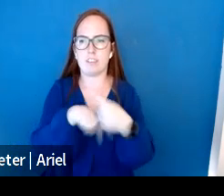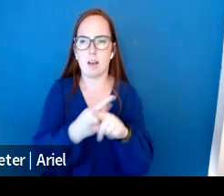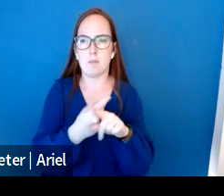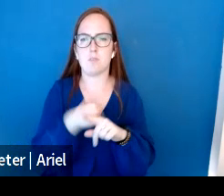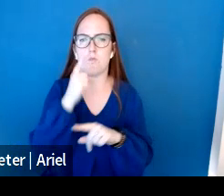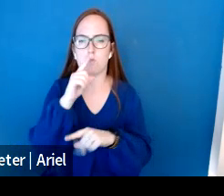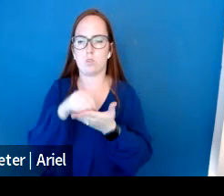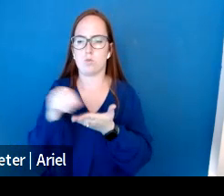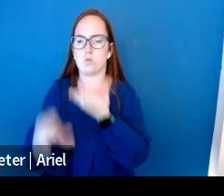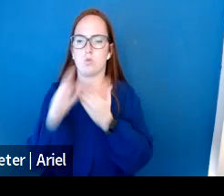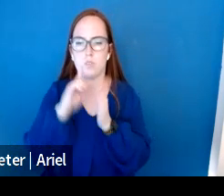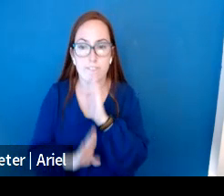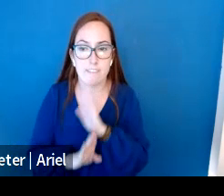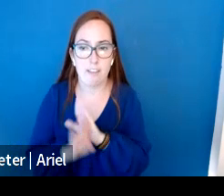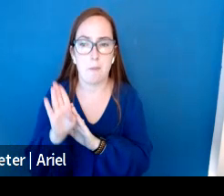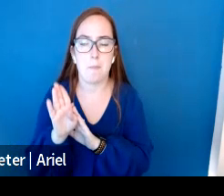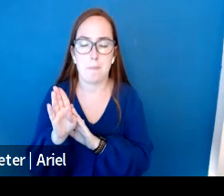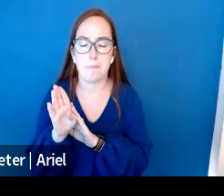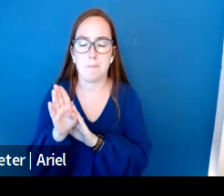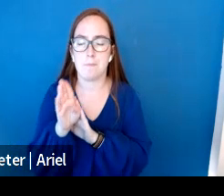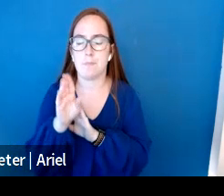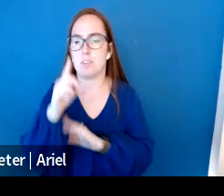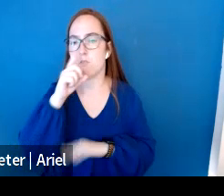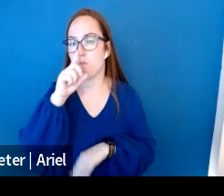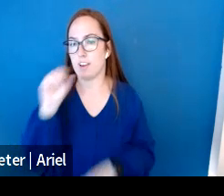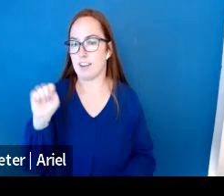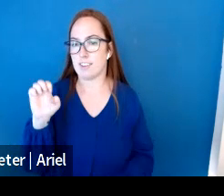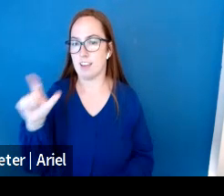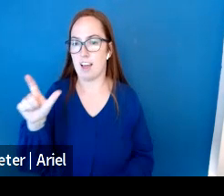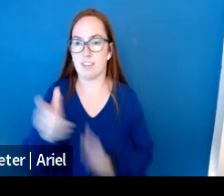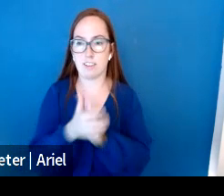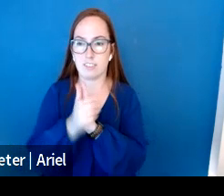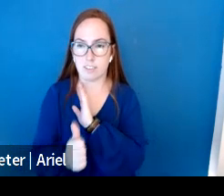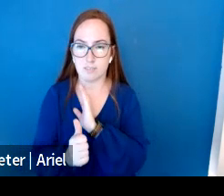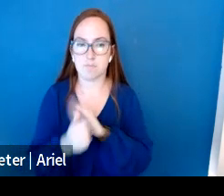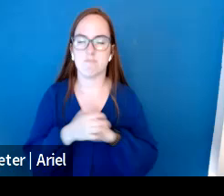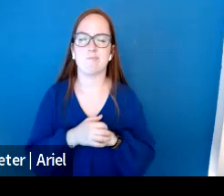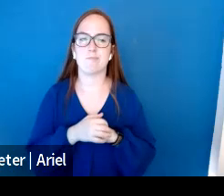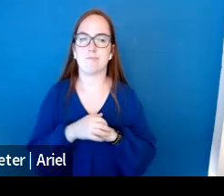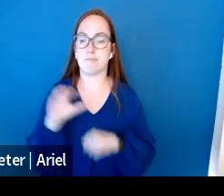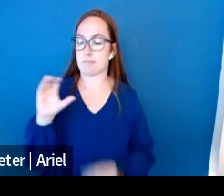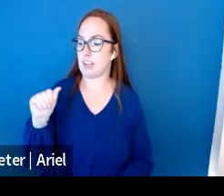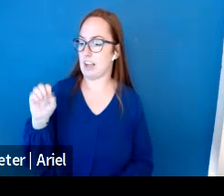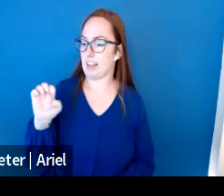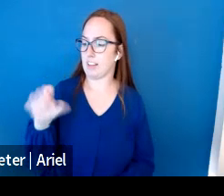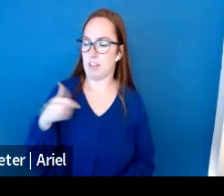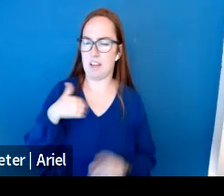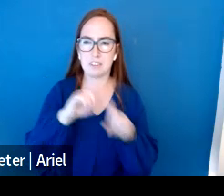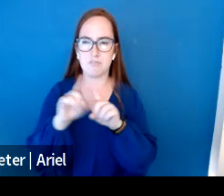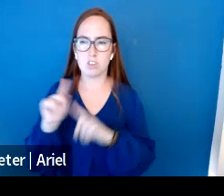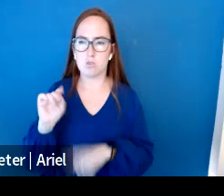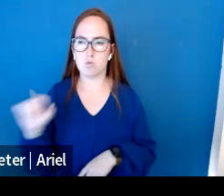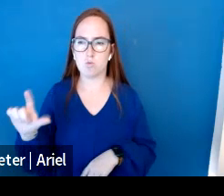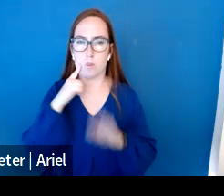our students to develop in terms of the SEL competencies. CASEL does provide different tools like this